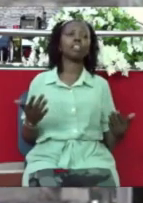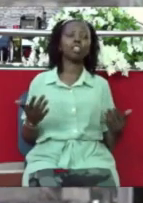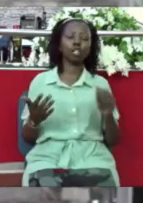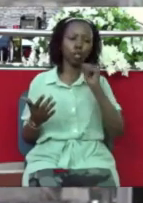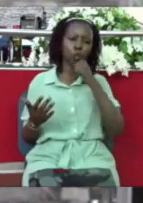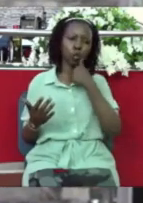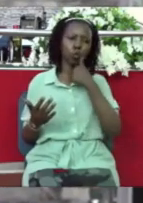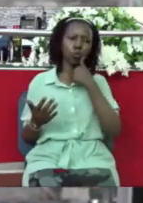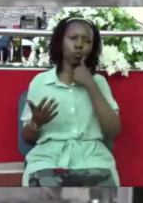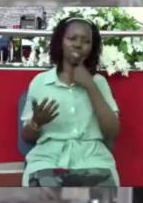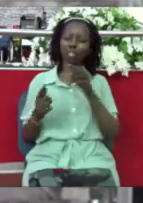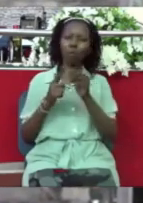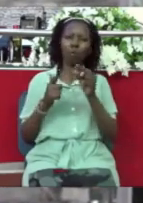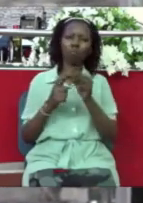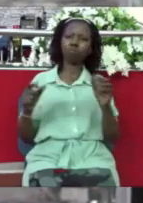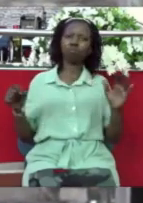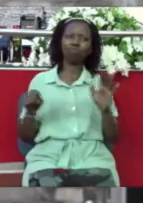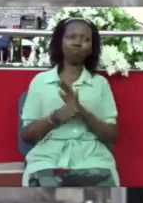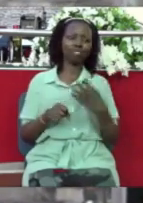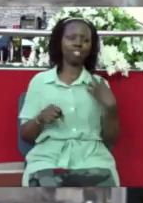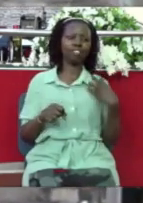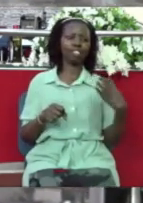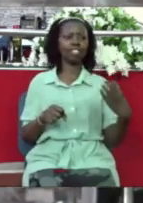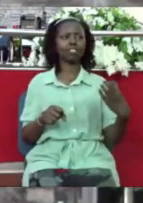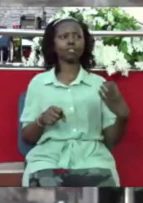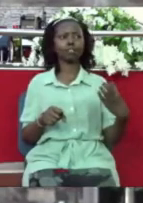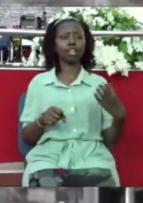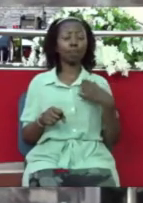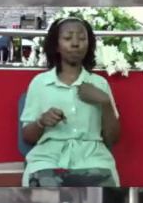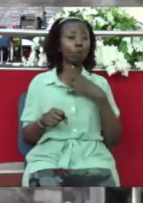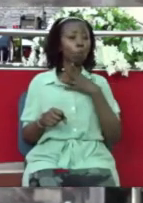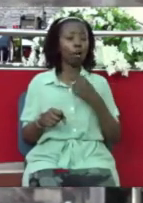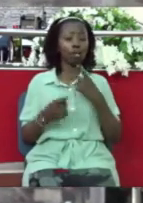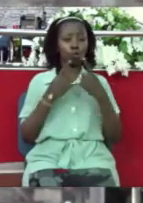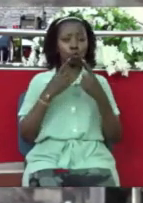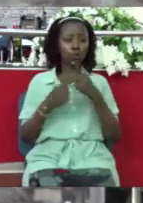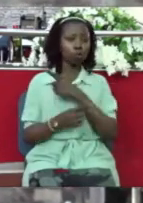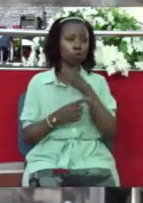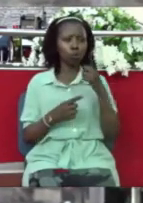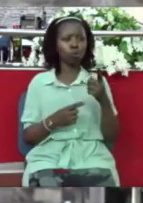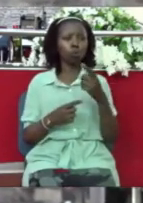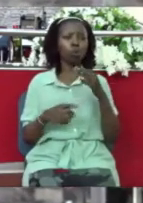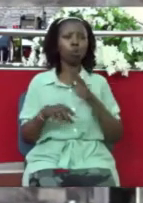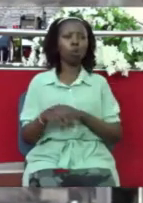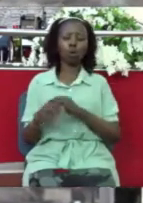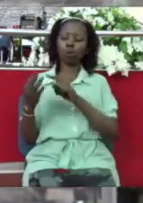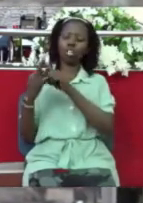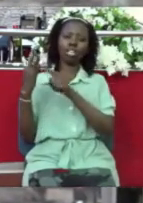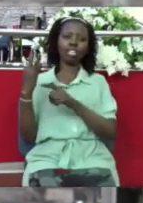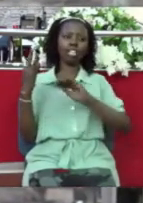it's so rich. And I want to speak to you on three